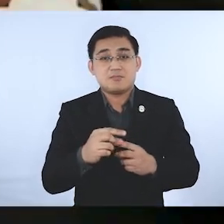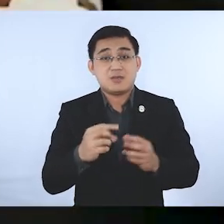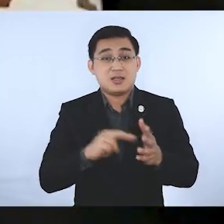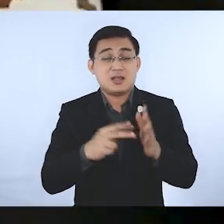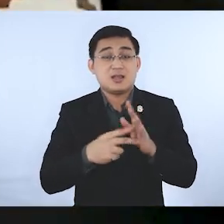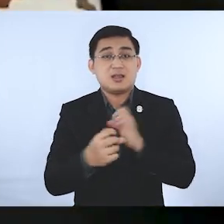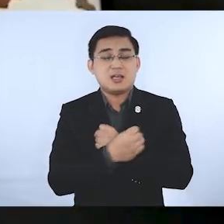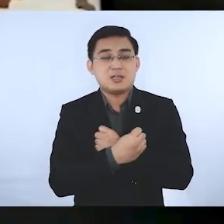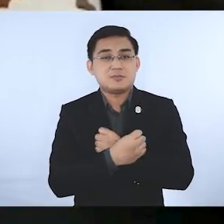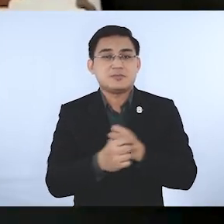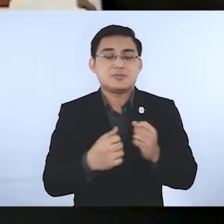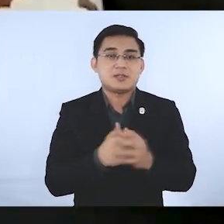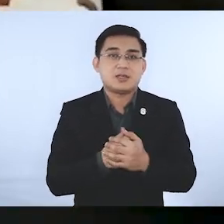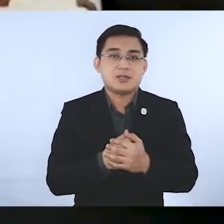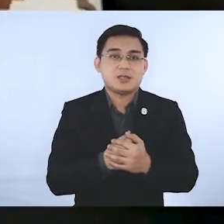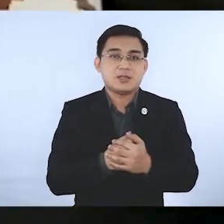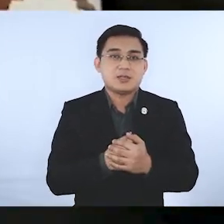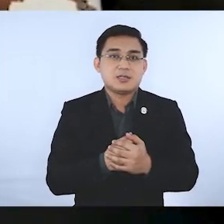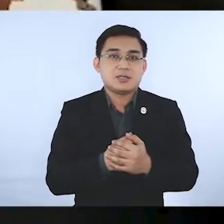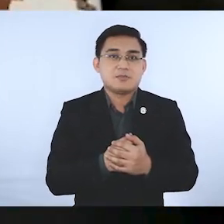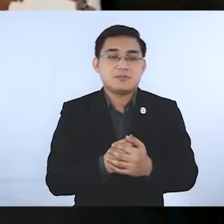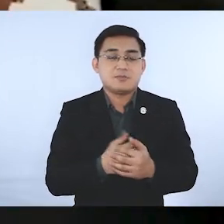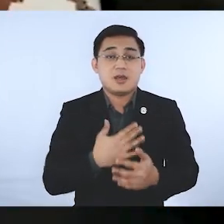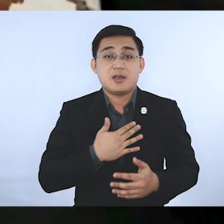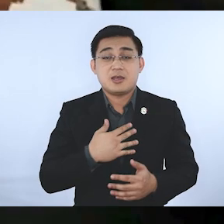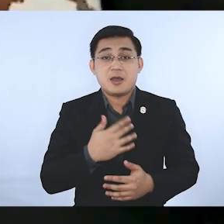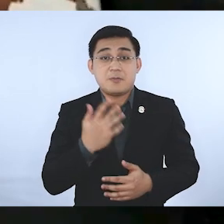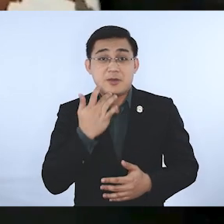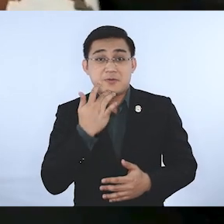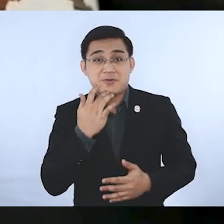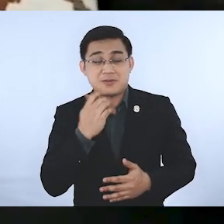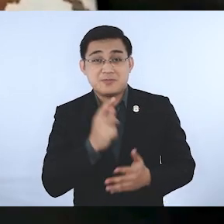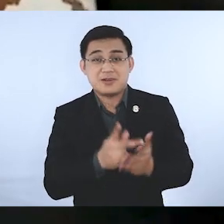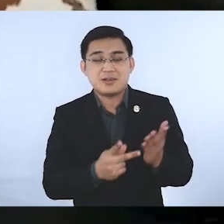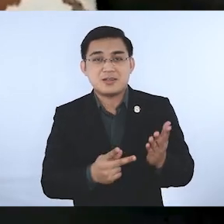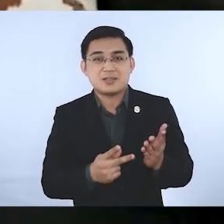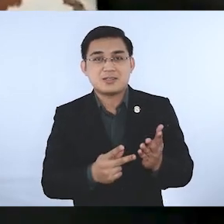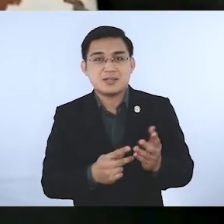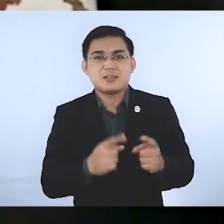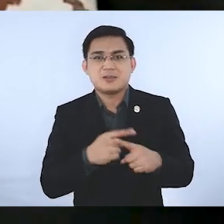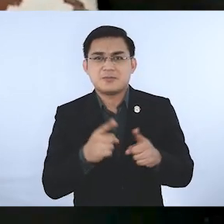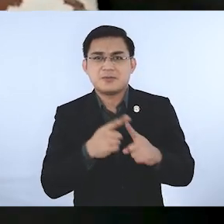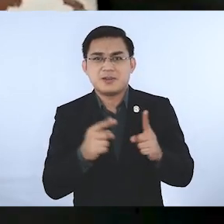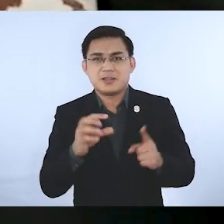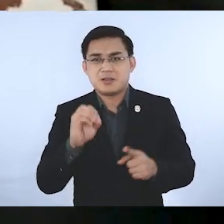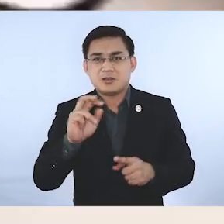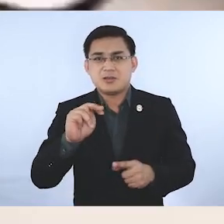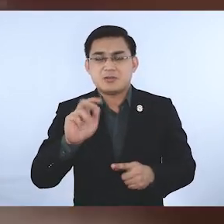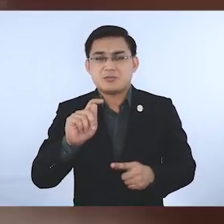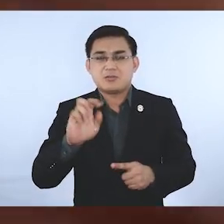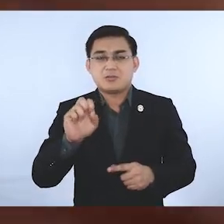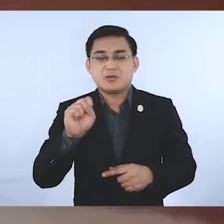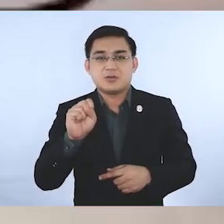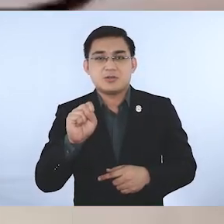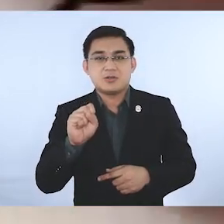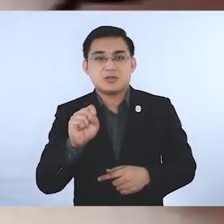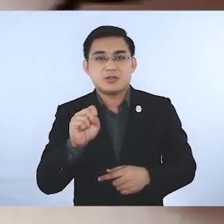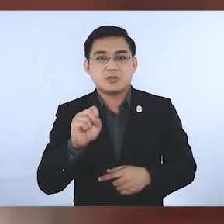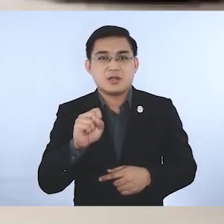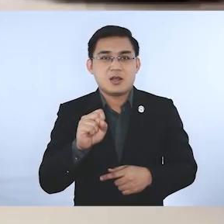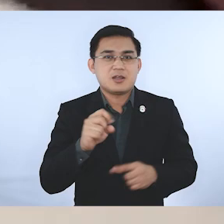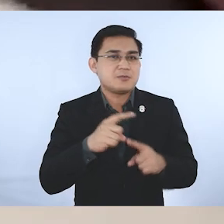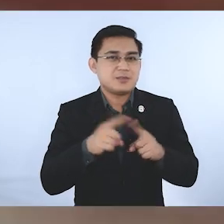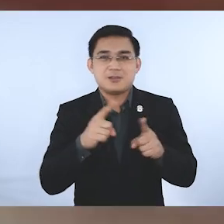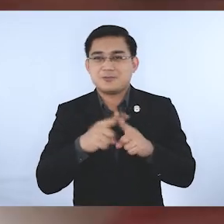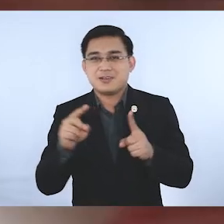interesting. My favorite part in this activity is discovering all the different notes, such as whole note,